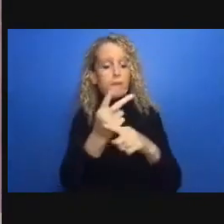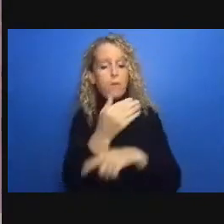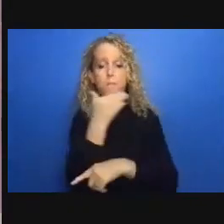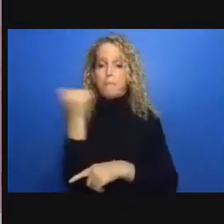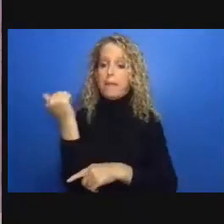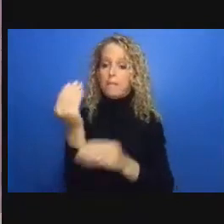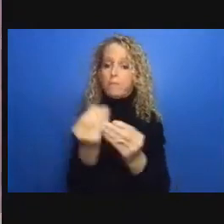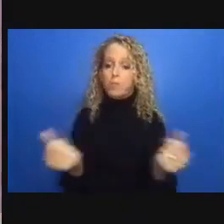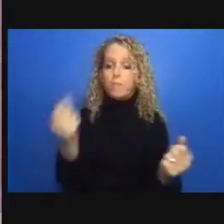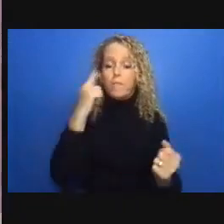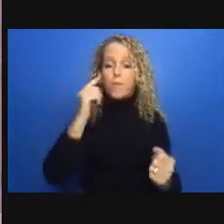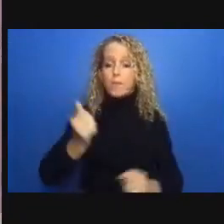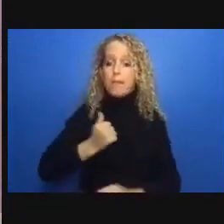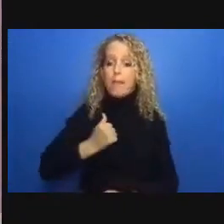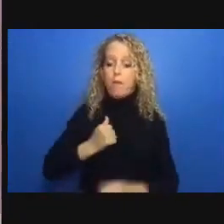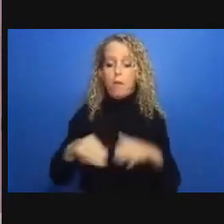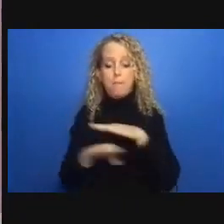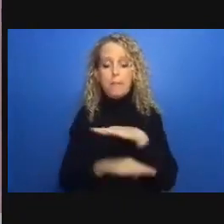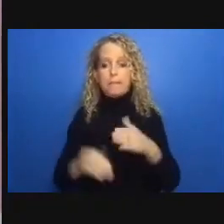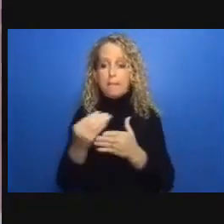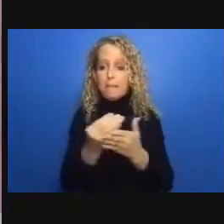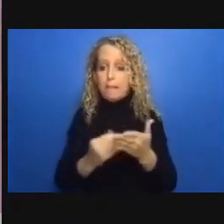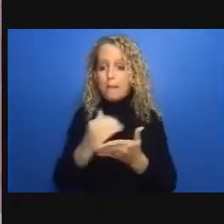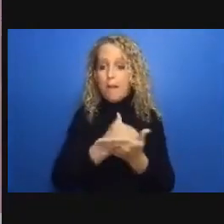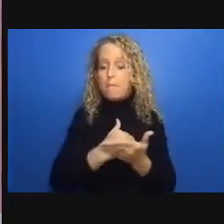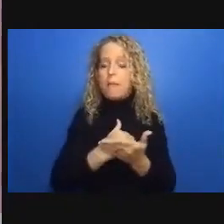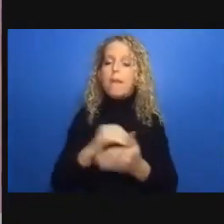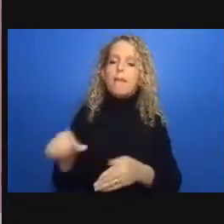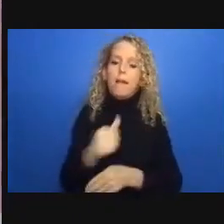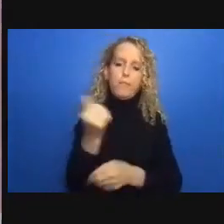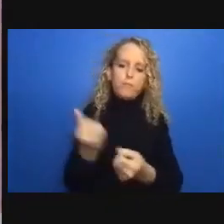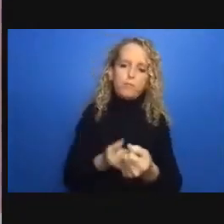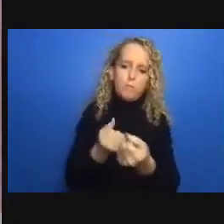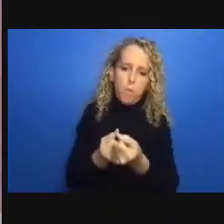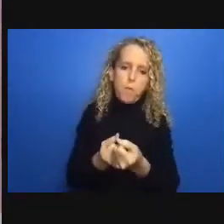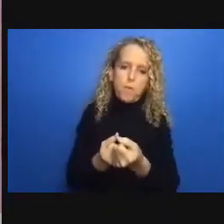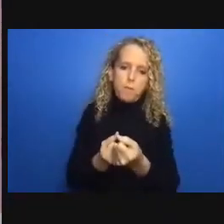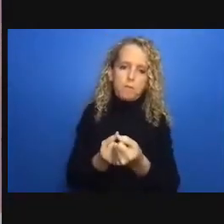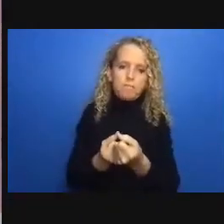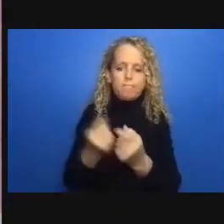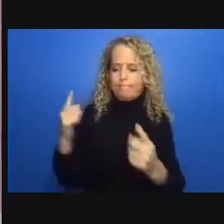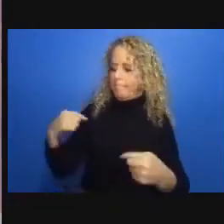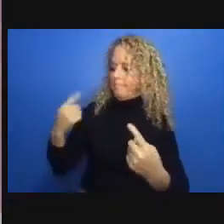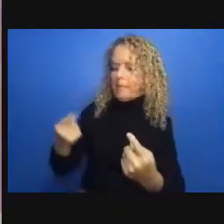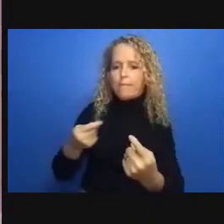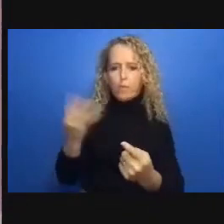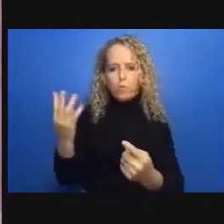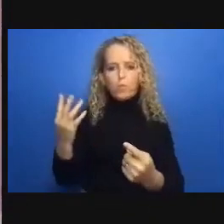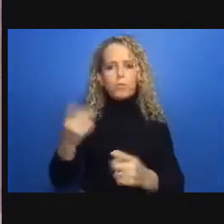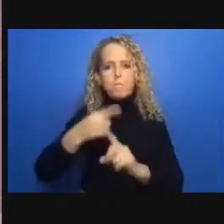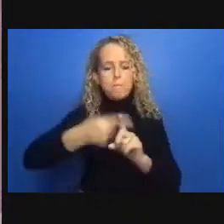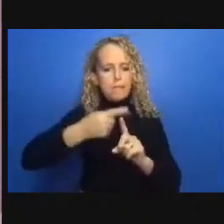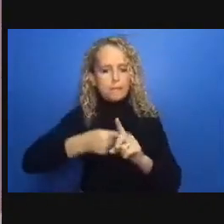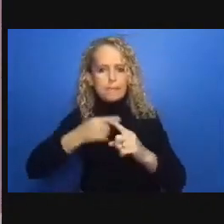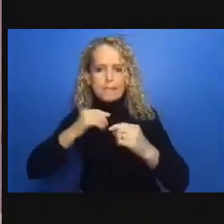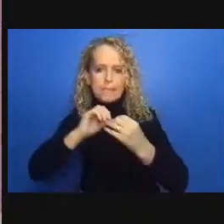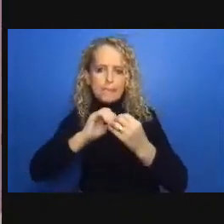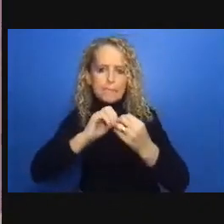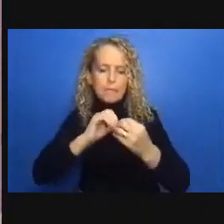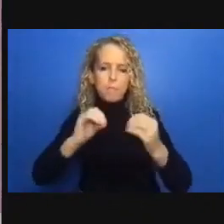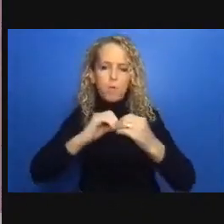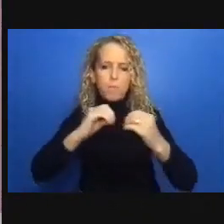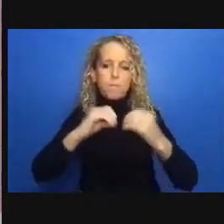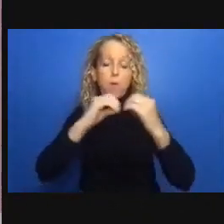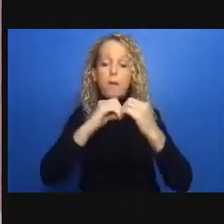on a basic income plus other supports. This has been well argued over these months. And while food charity, like food banks,